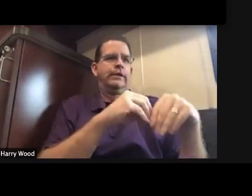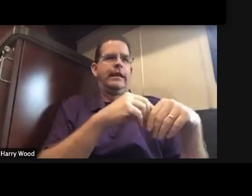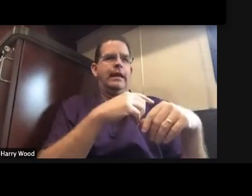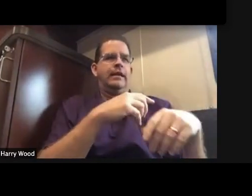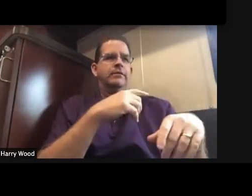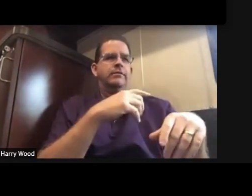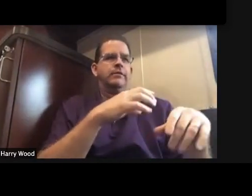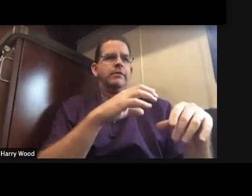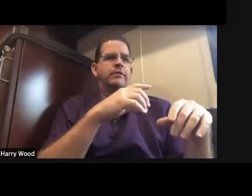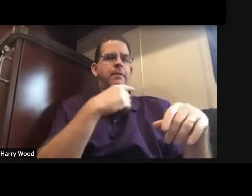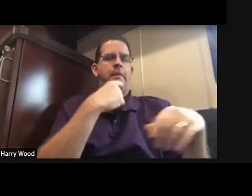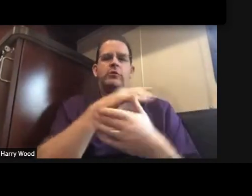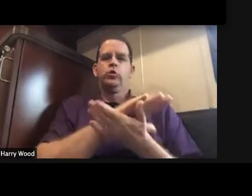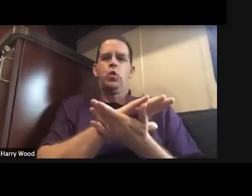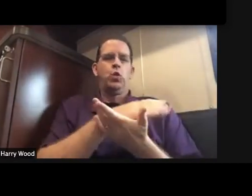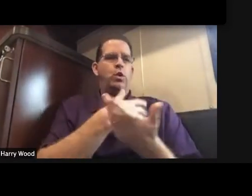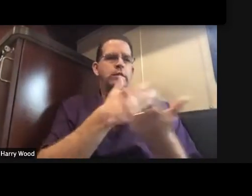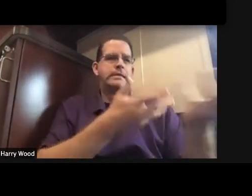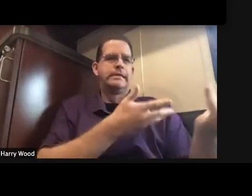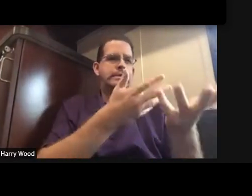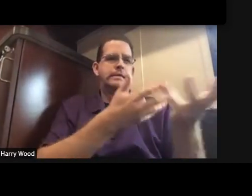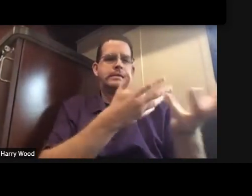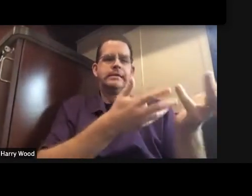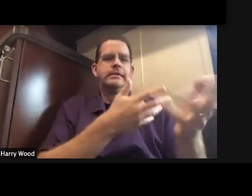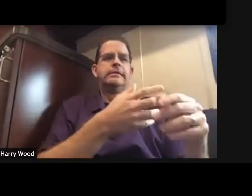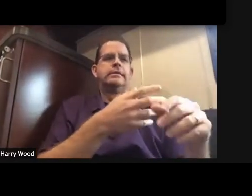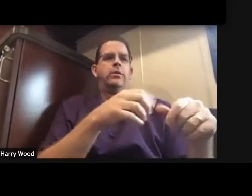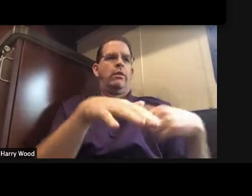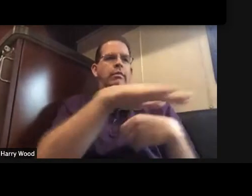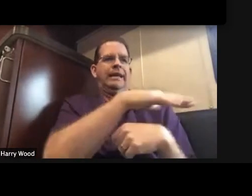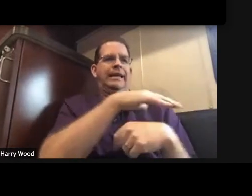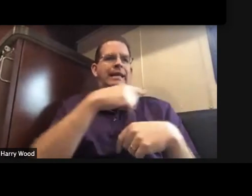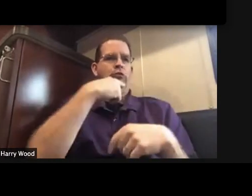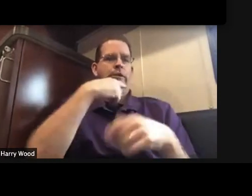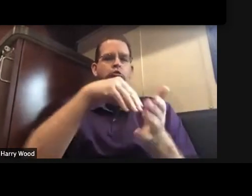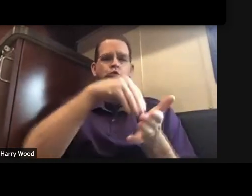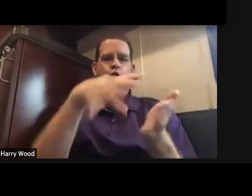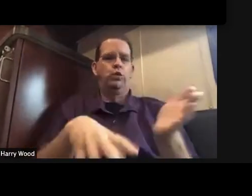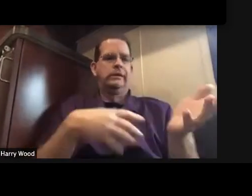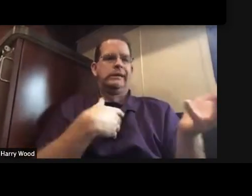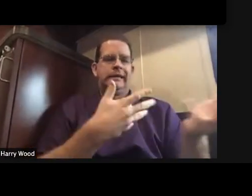didn't feel that I could teach at a public school with hearing children.